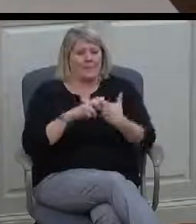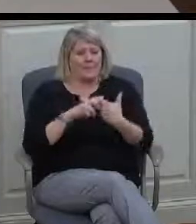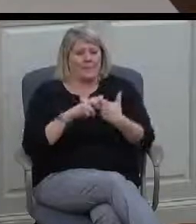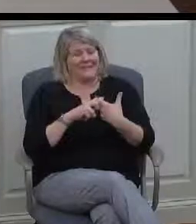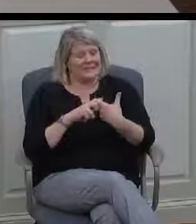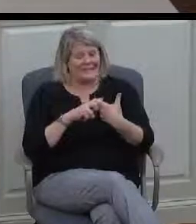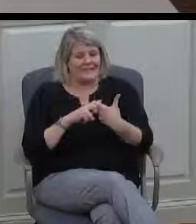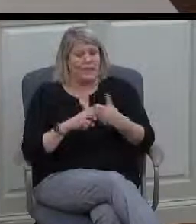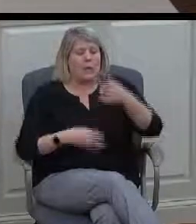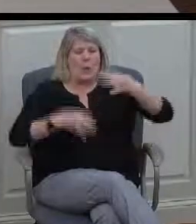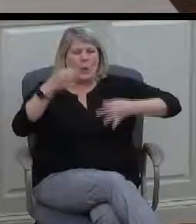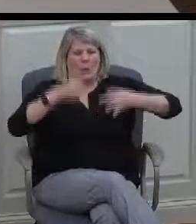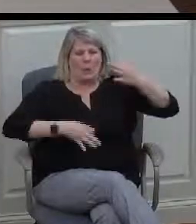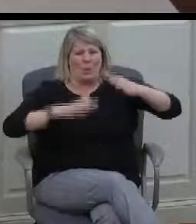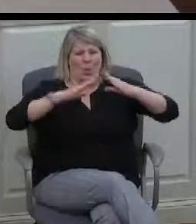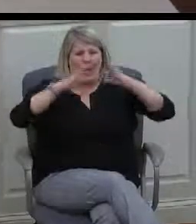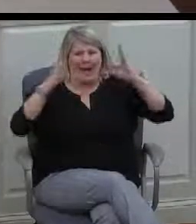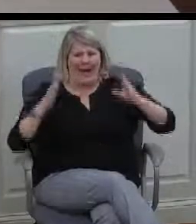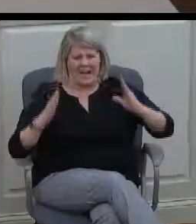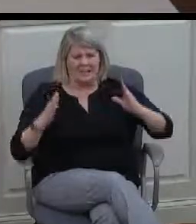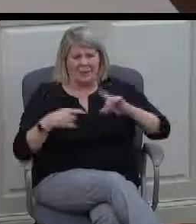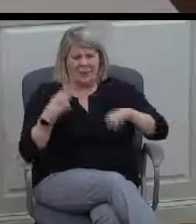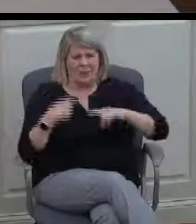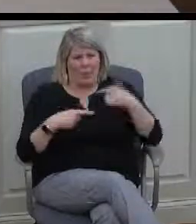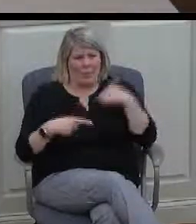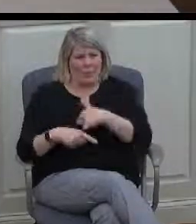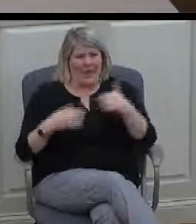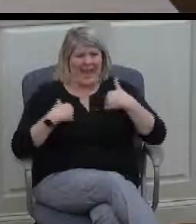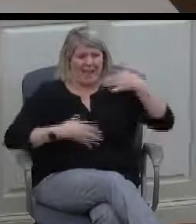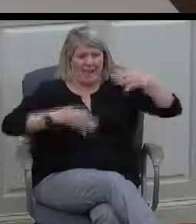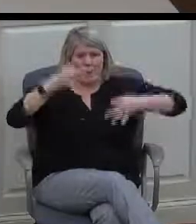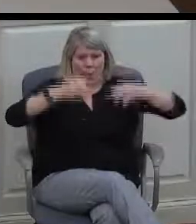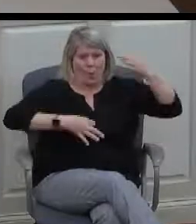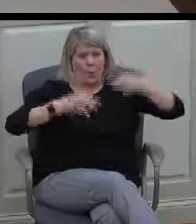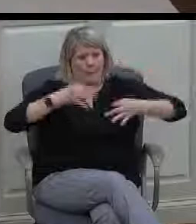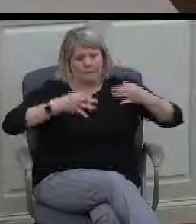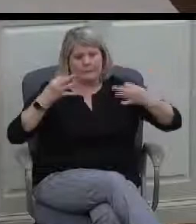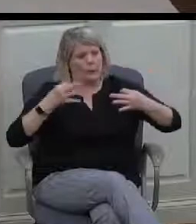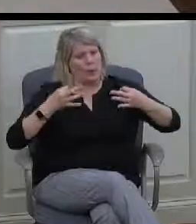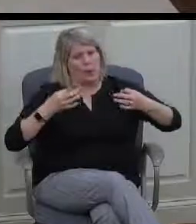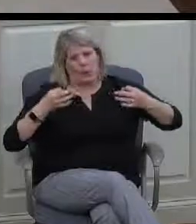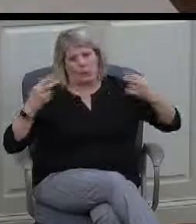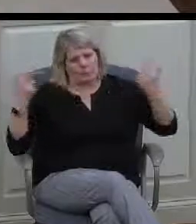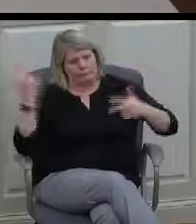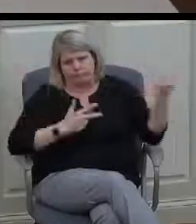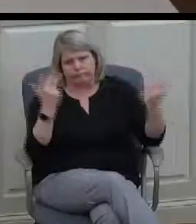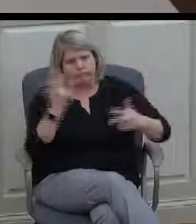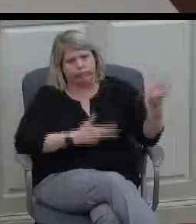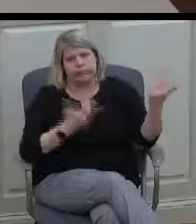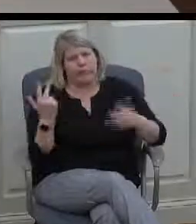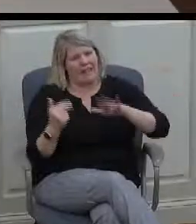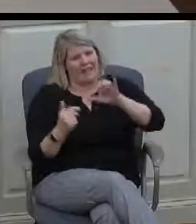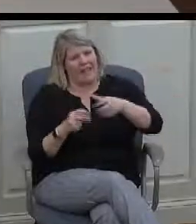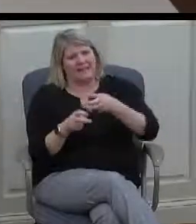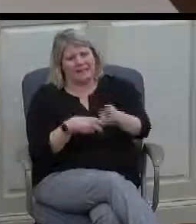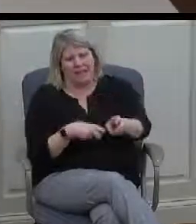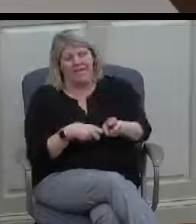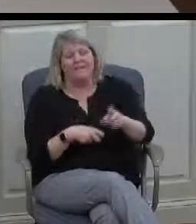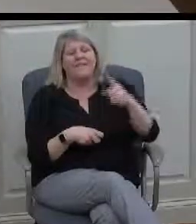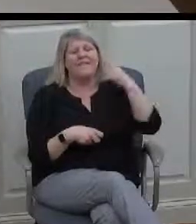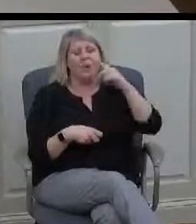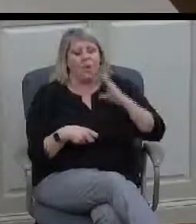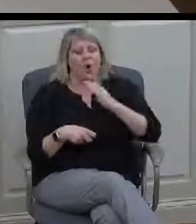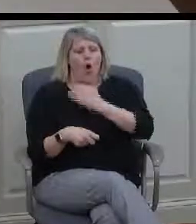court in session, parking is at a premium. It's very difficult to manage for code enforcement and the parking